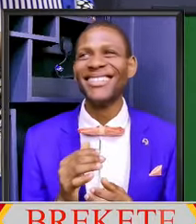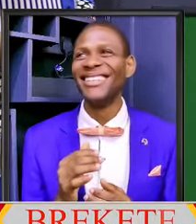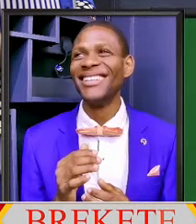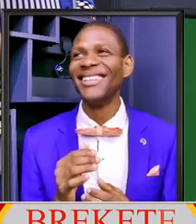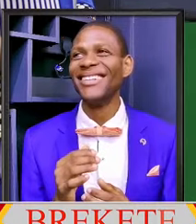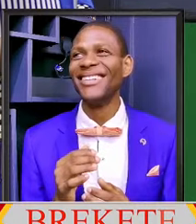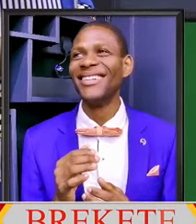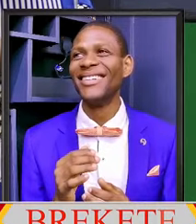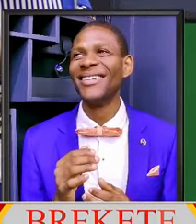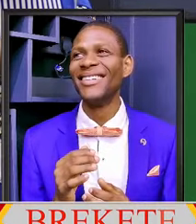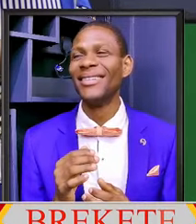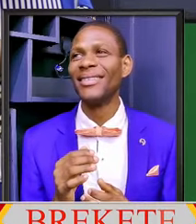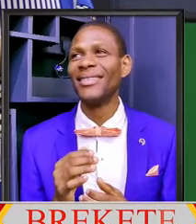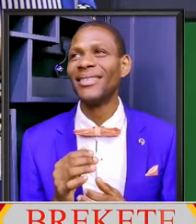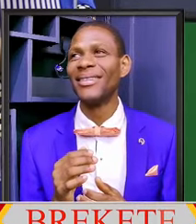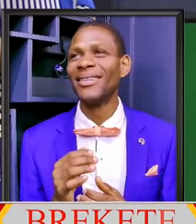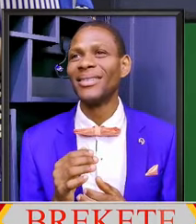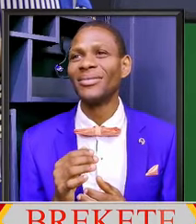Camera.